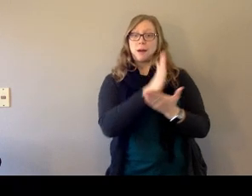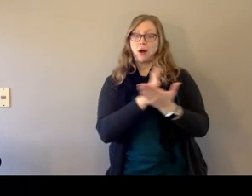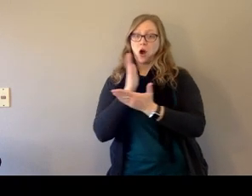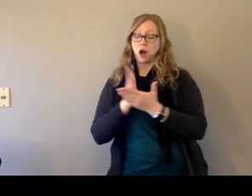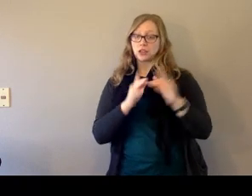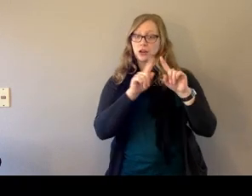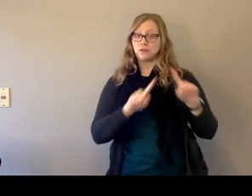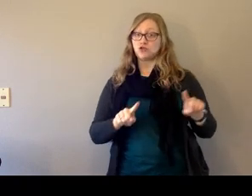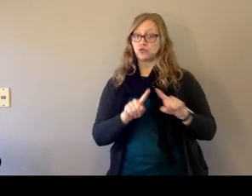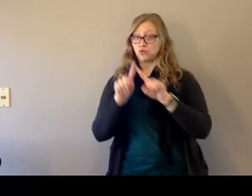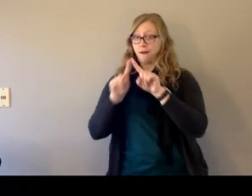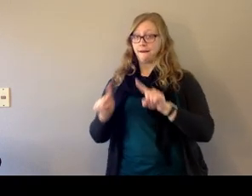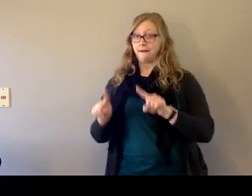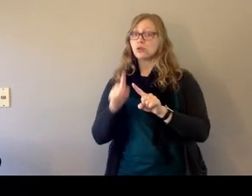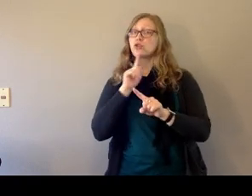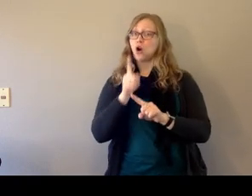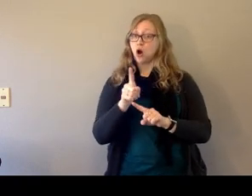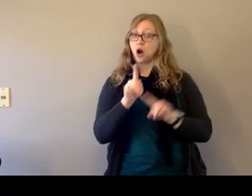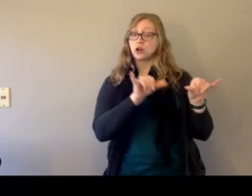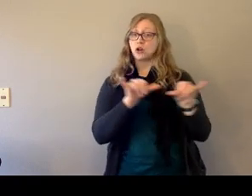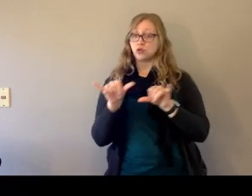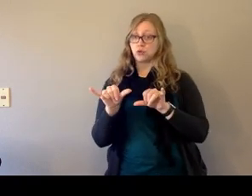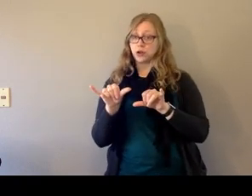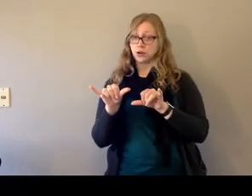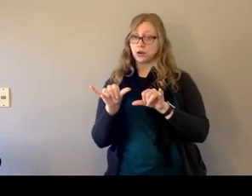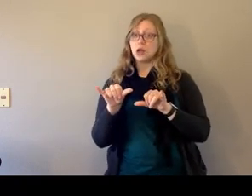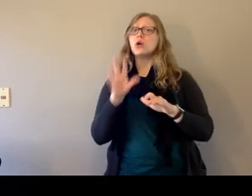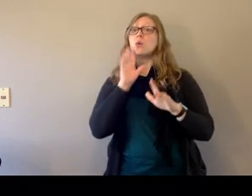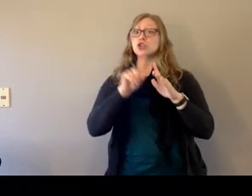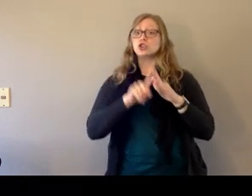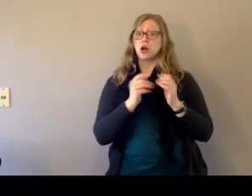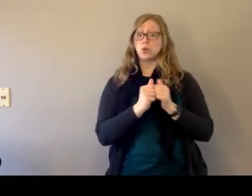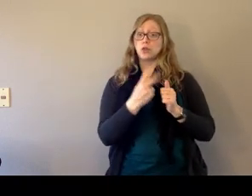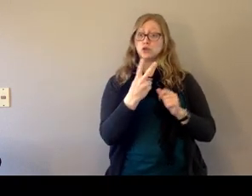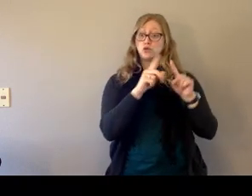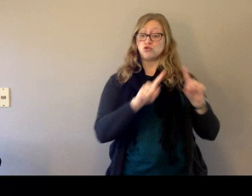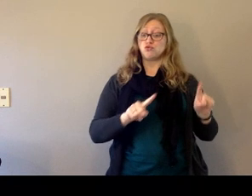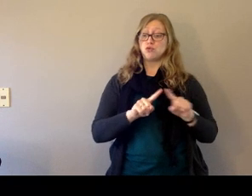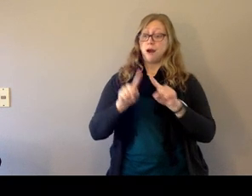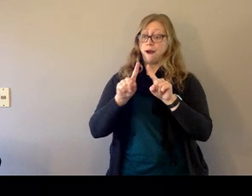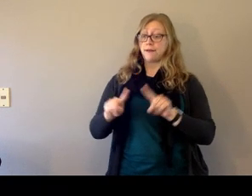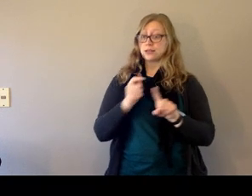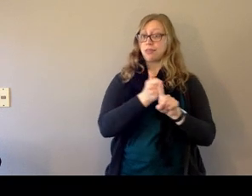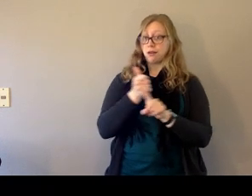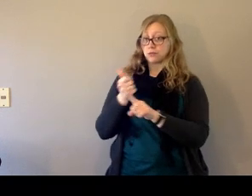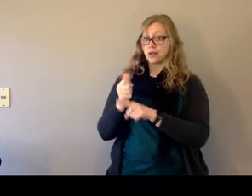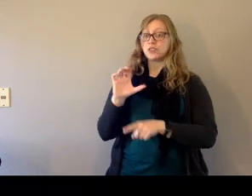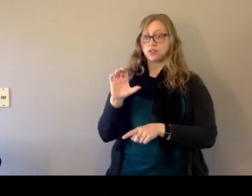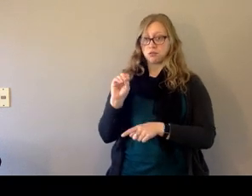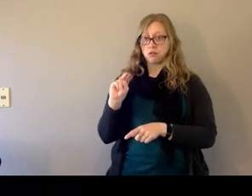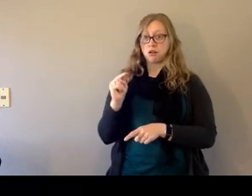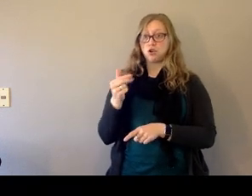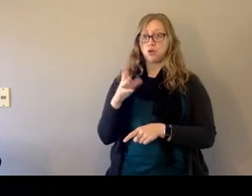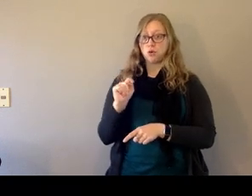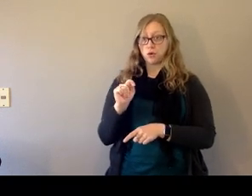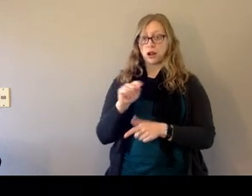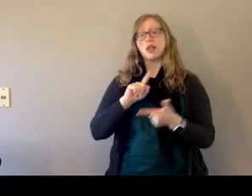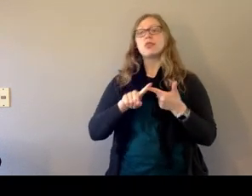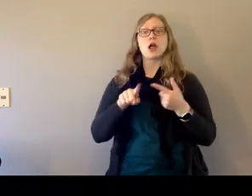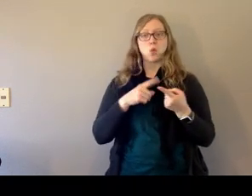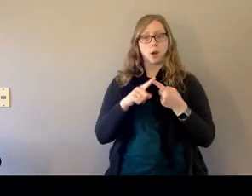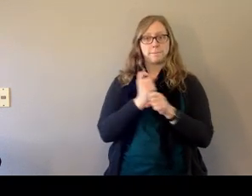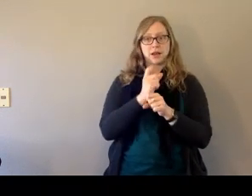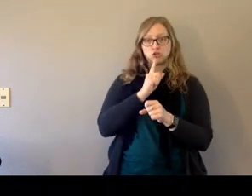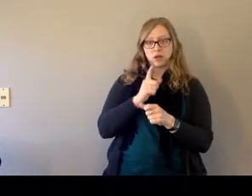that are congruent. And then once we're sure that they're congruent, we're going to say, okay, based on that, I know these two side lengths